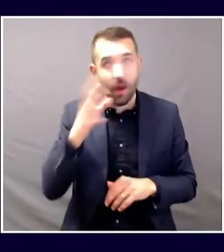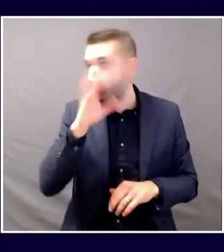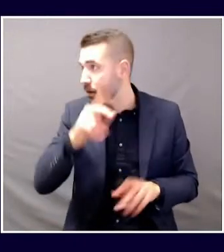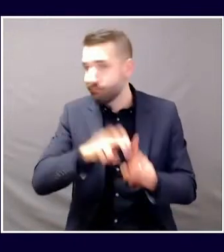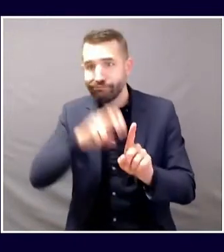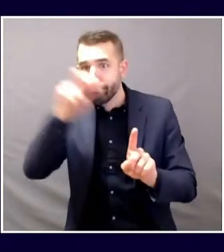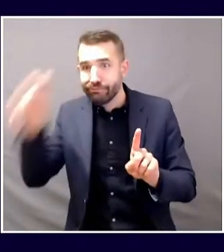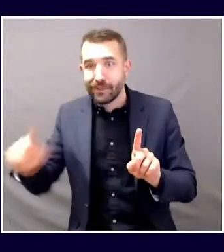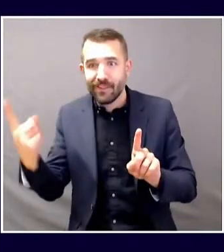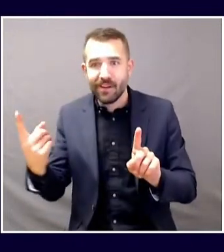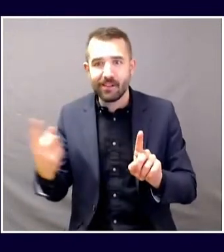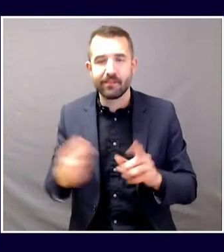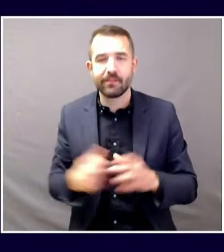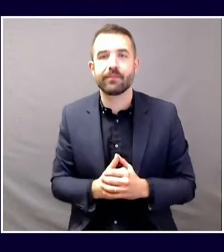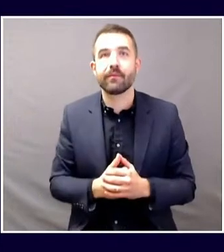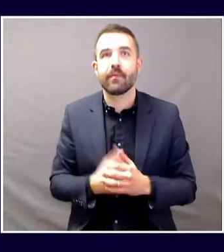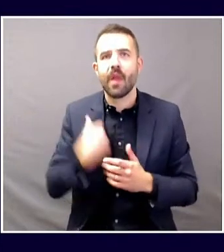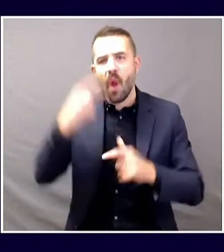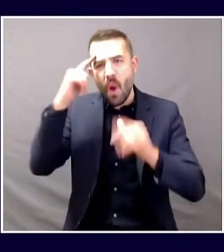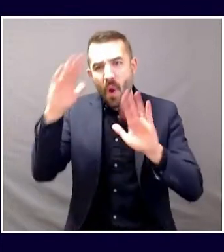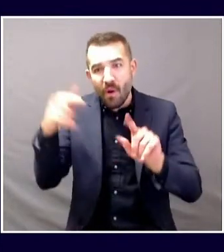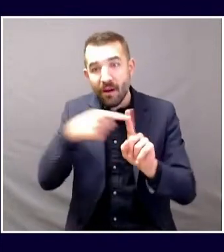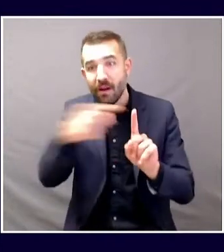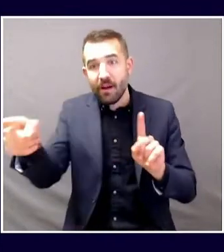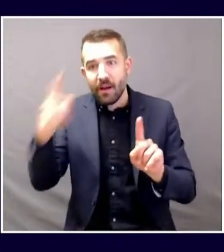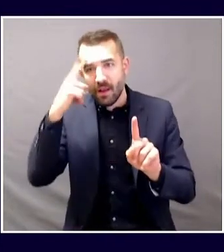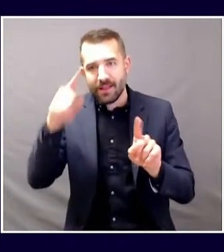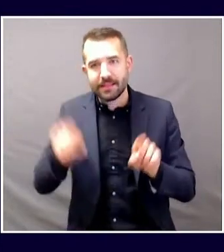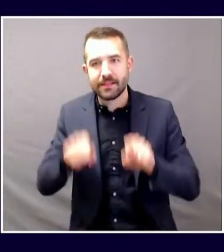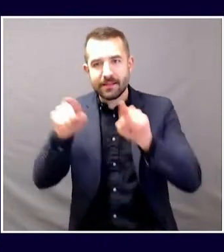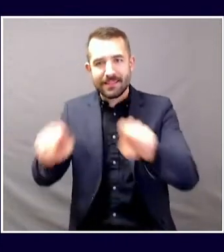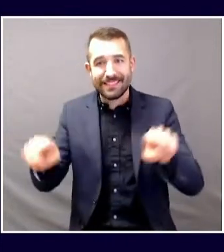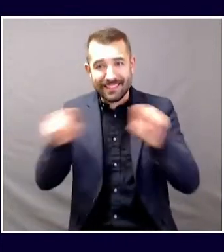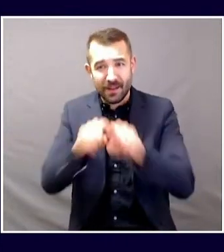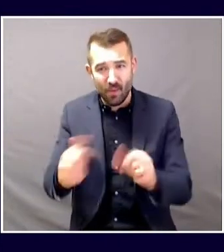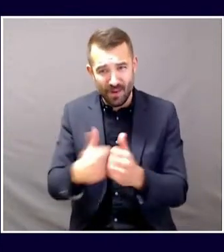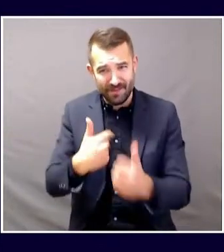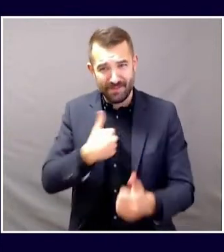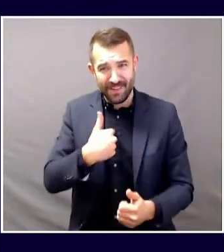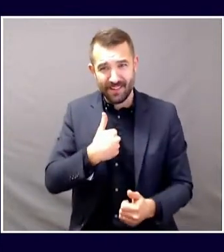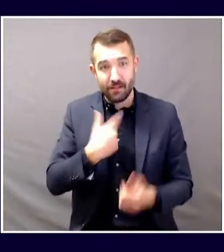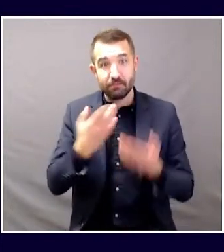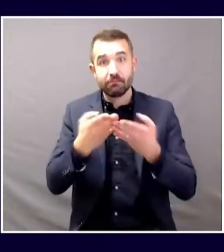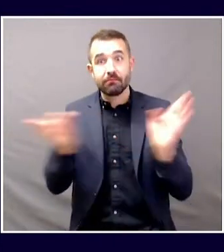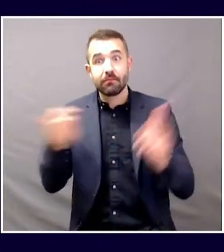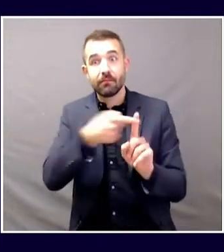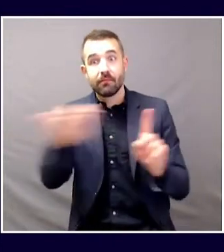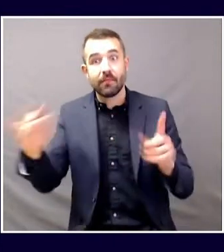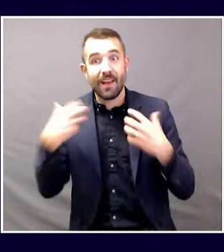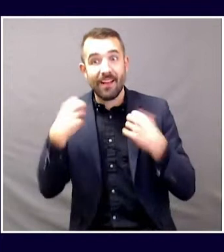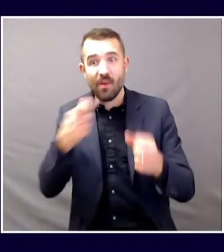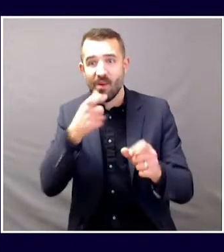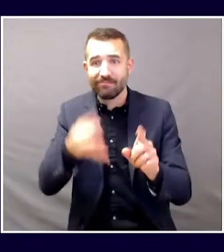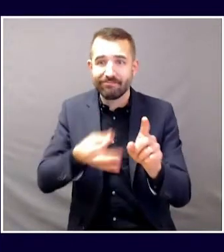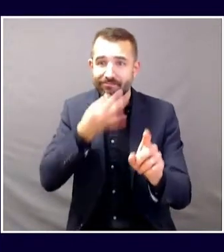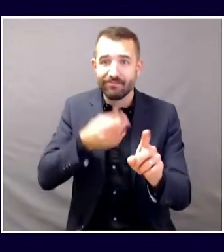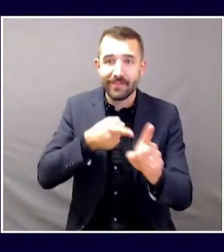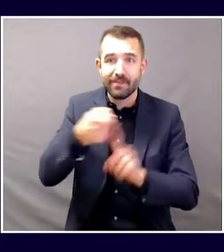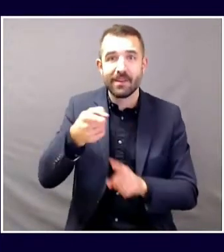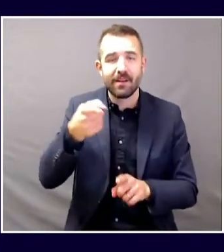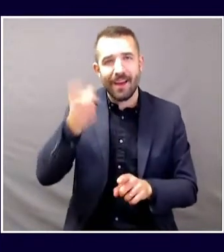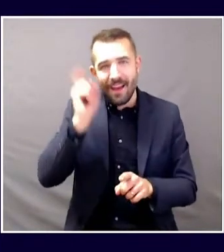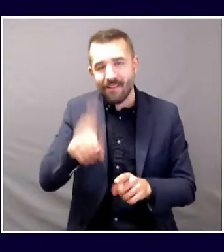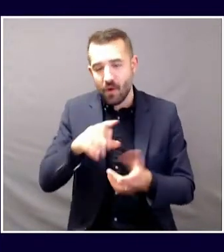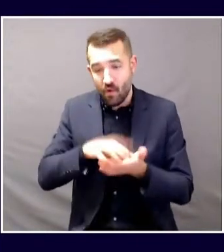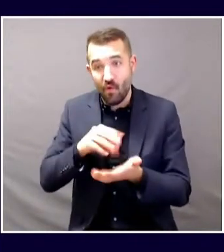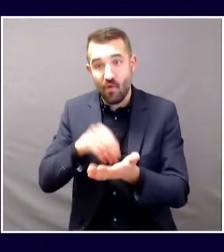state follows the same current scientific information as your oncologist does. That's why guidelines for